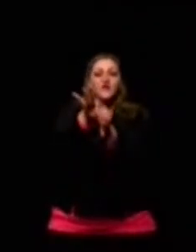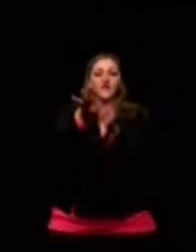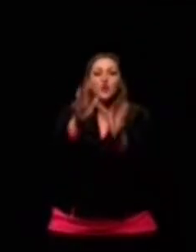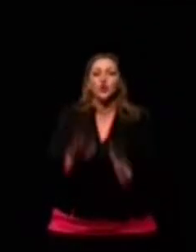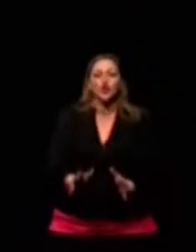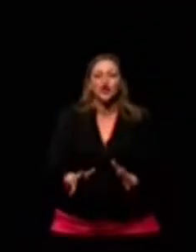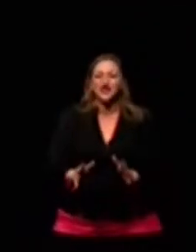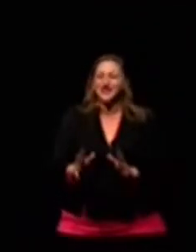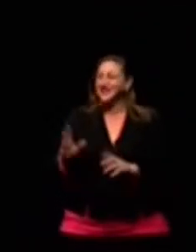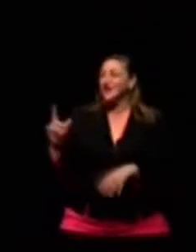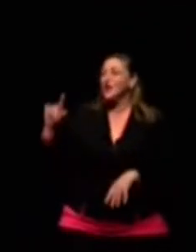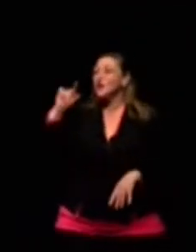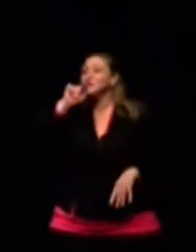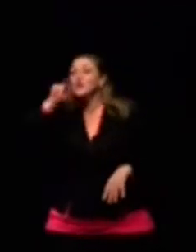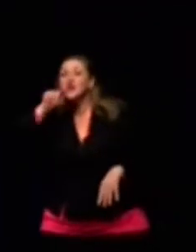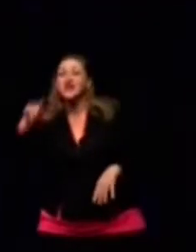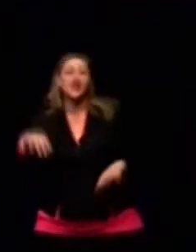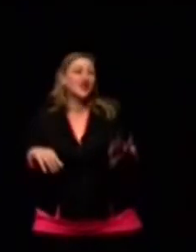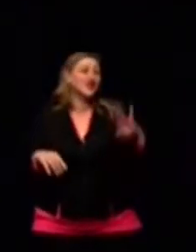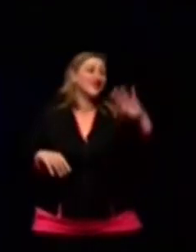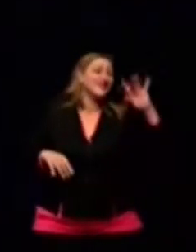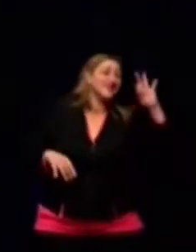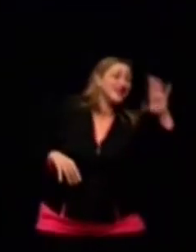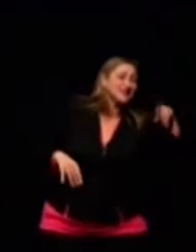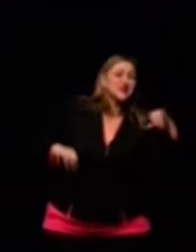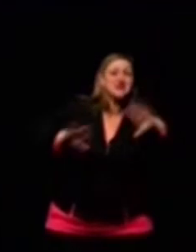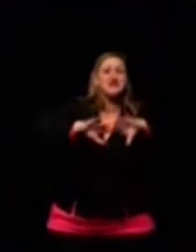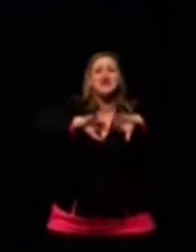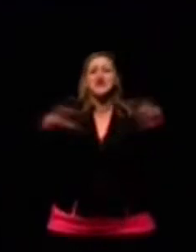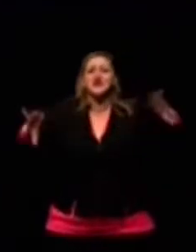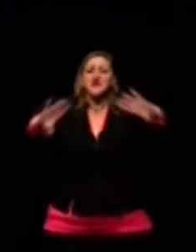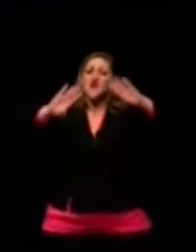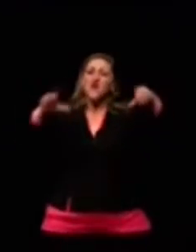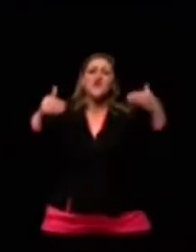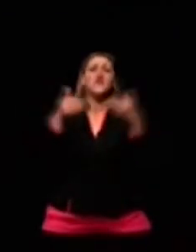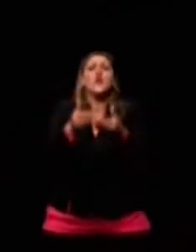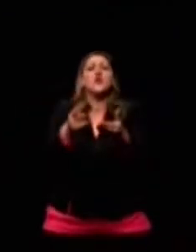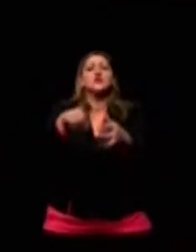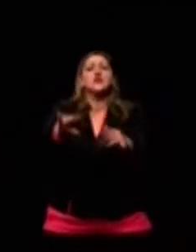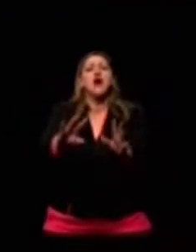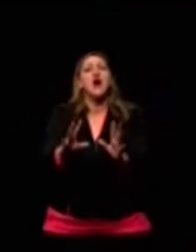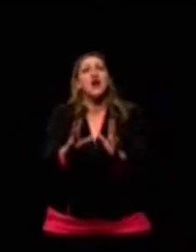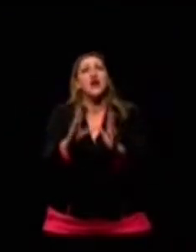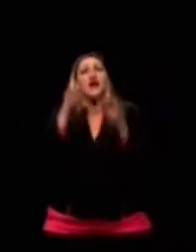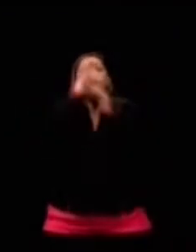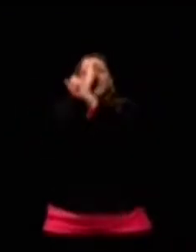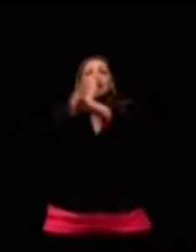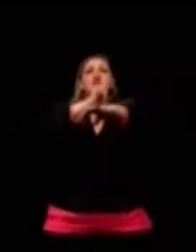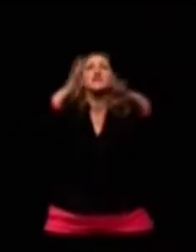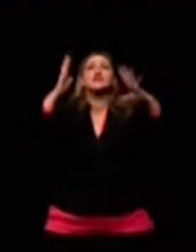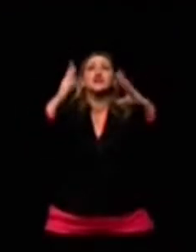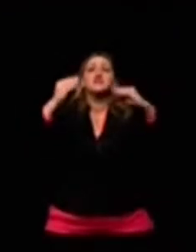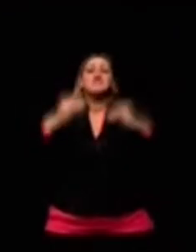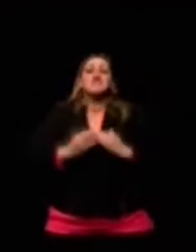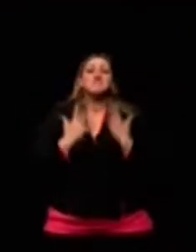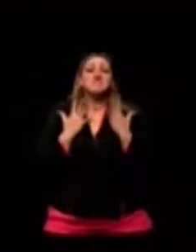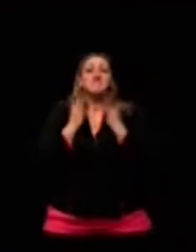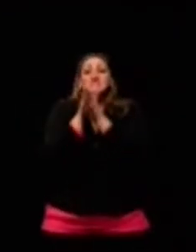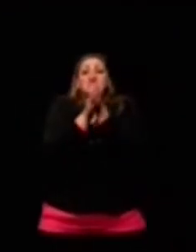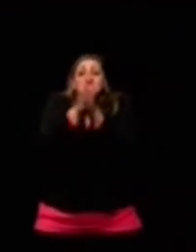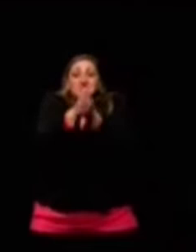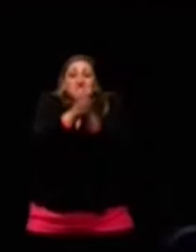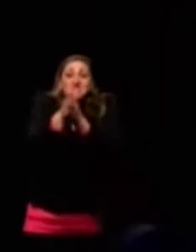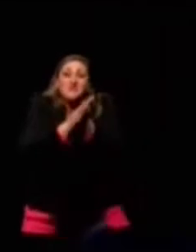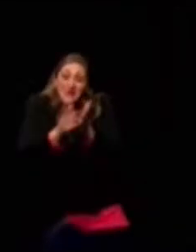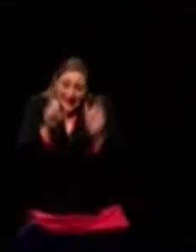Twitter. Let's offer an alternative vision that inspires and motivates. Let's show